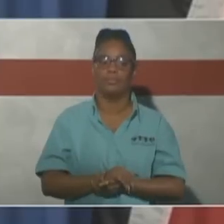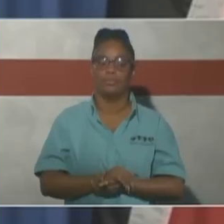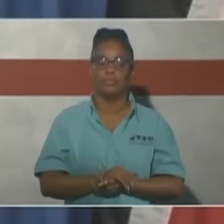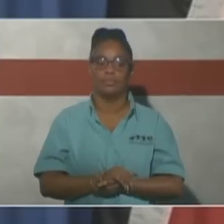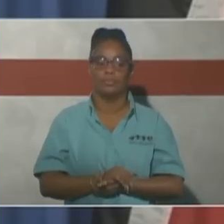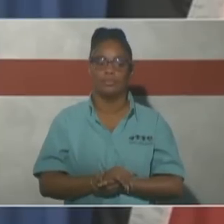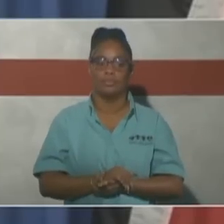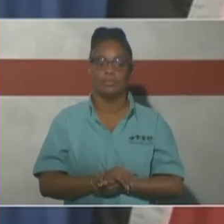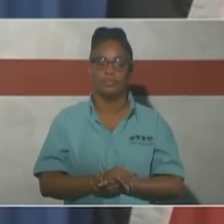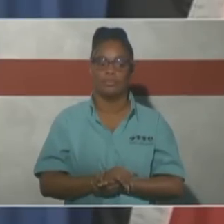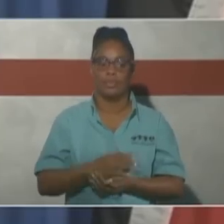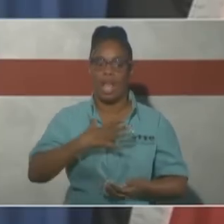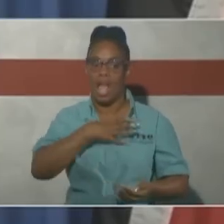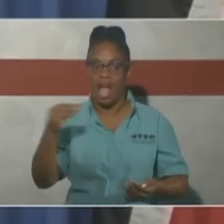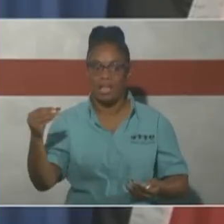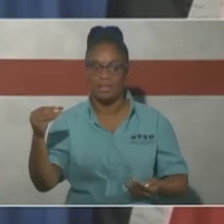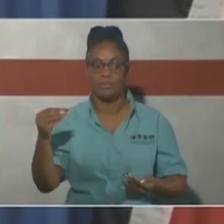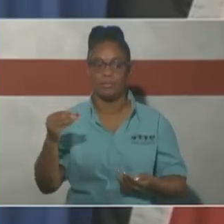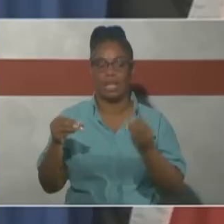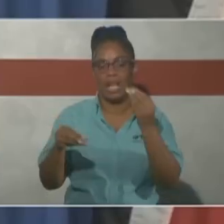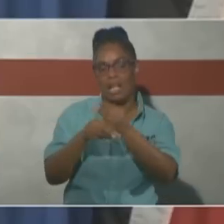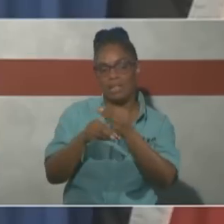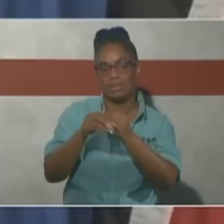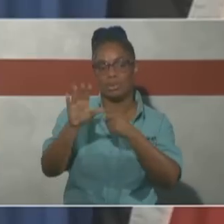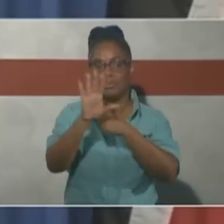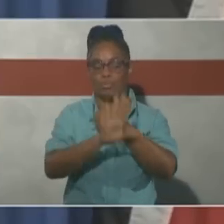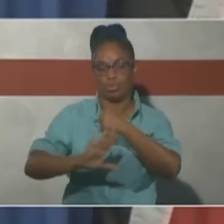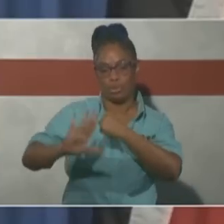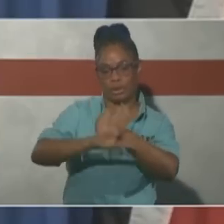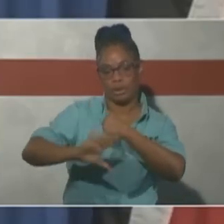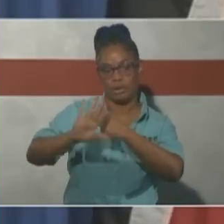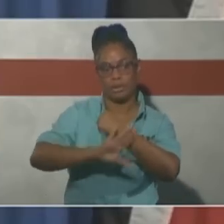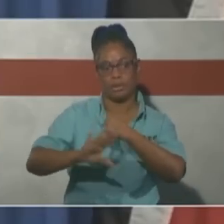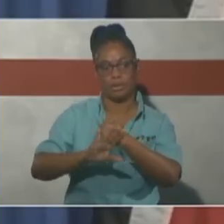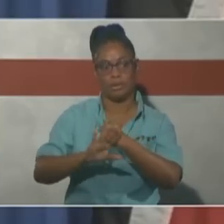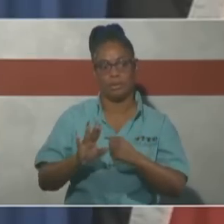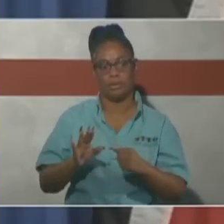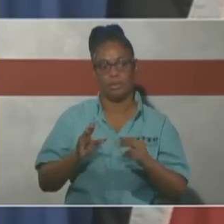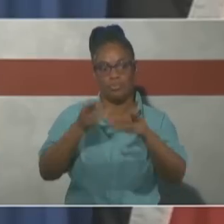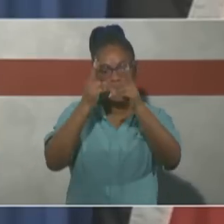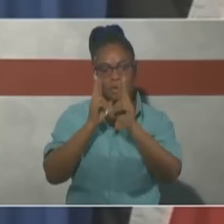synopsis of the situation in Trinidad and Tobago with